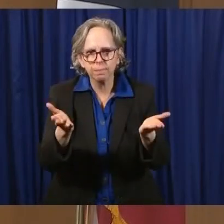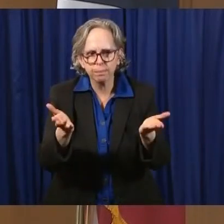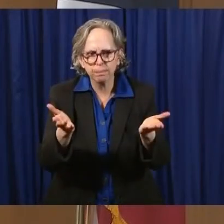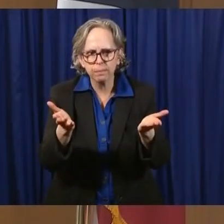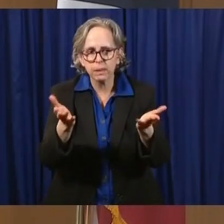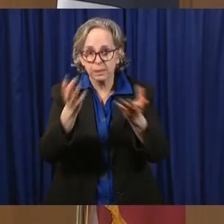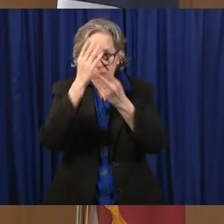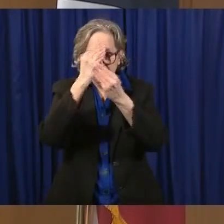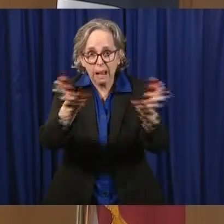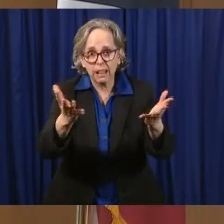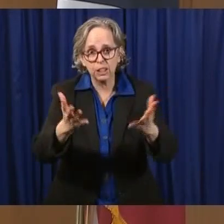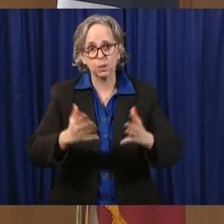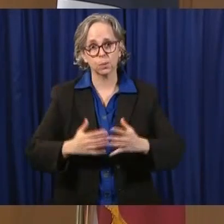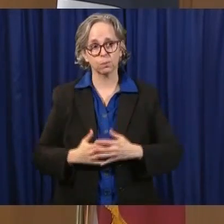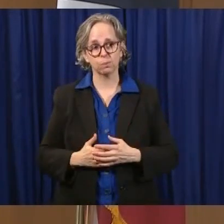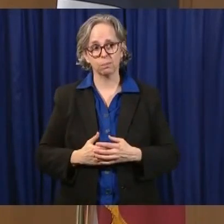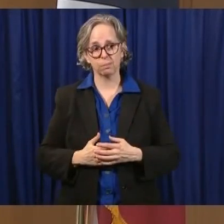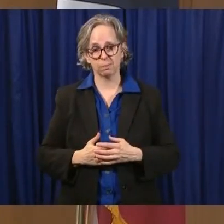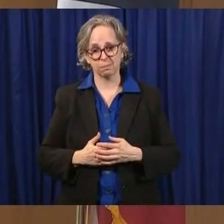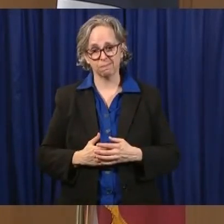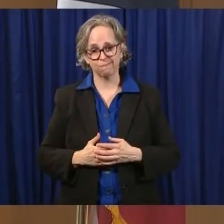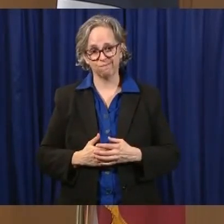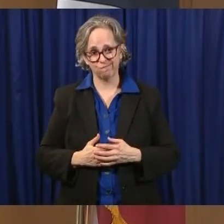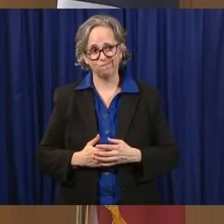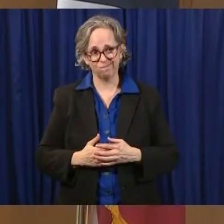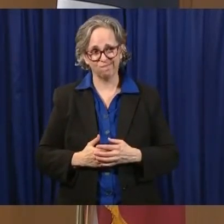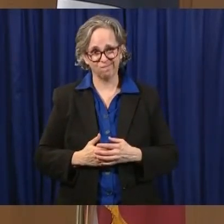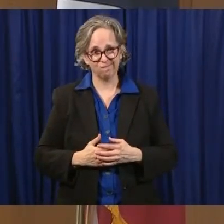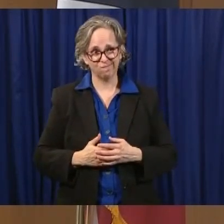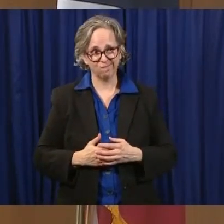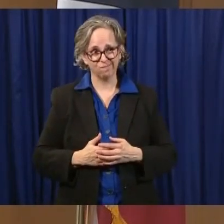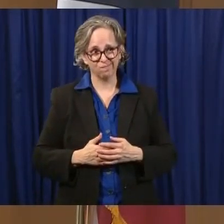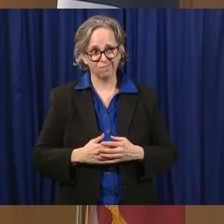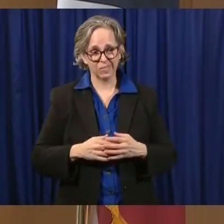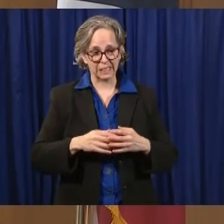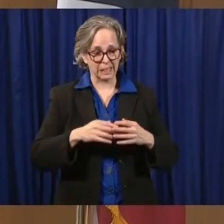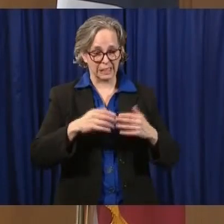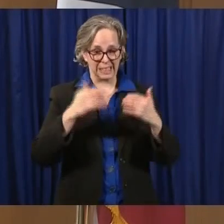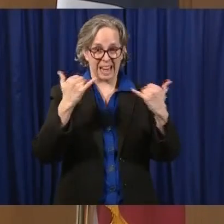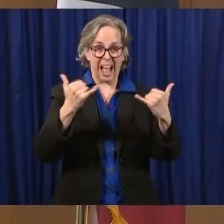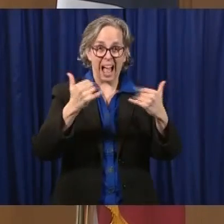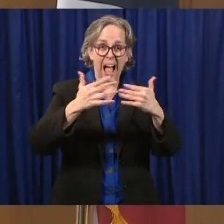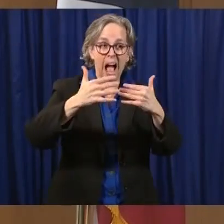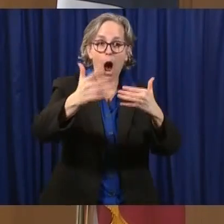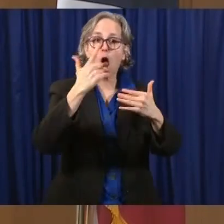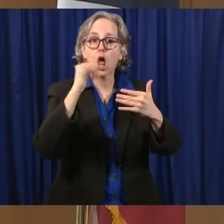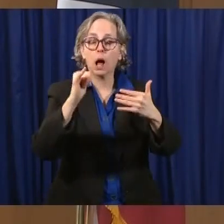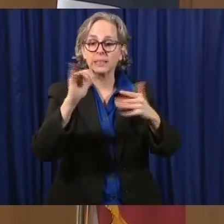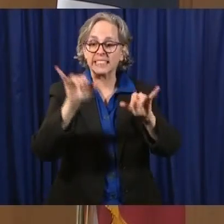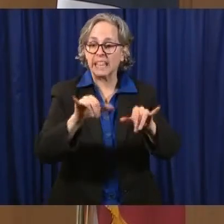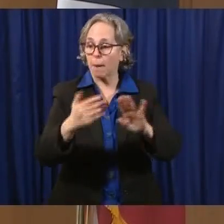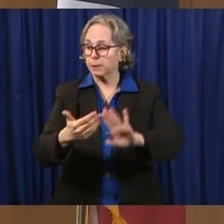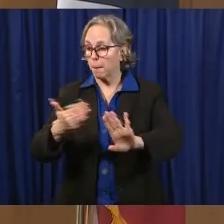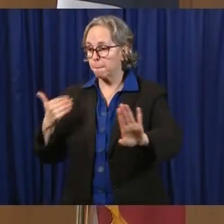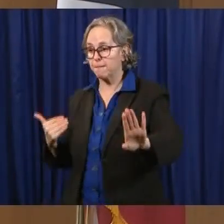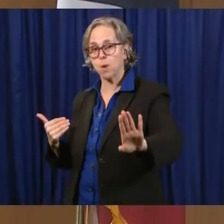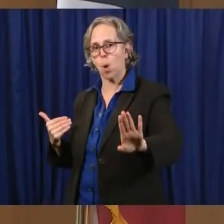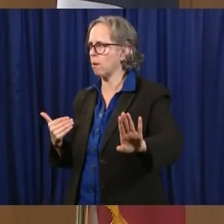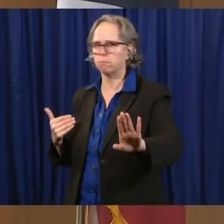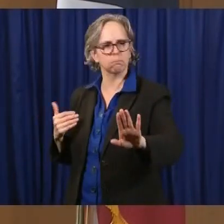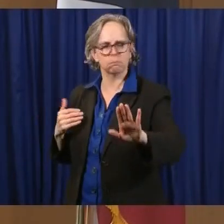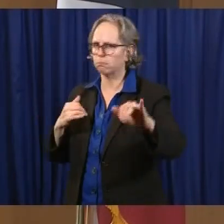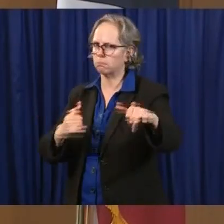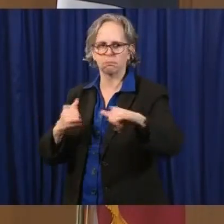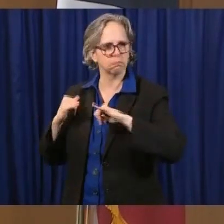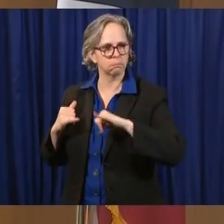be like it was. It will not be like it was until we get a vaccine. So what